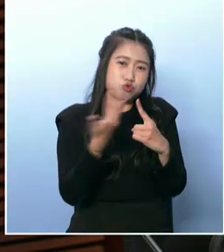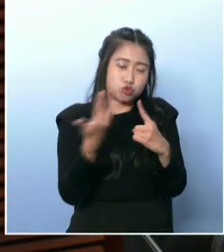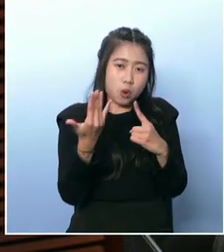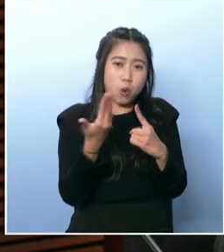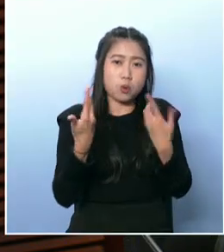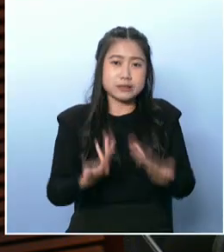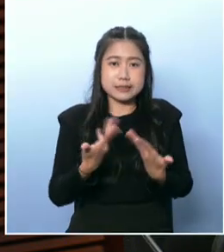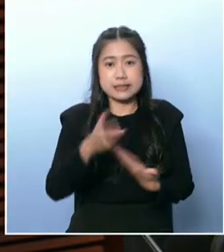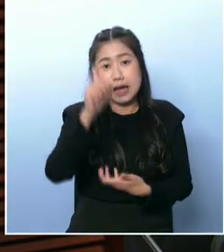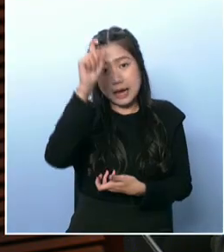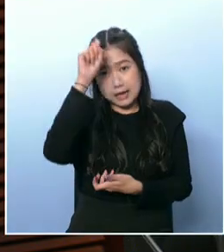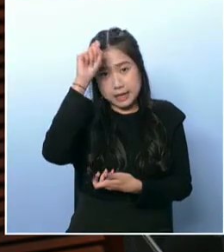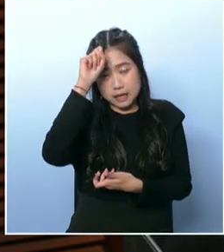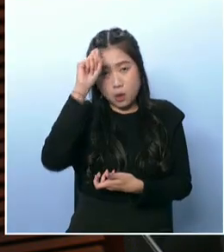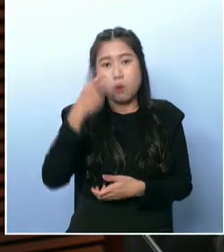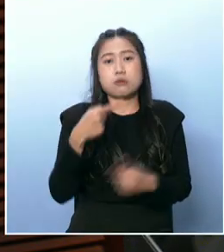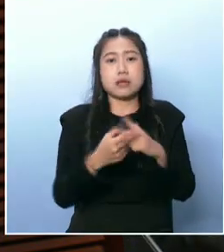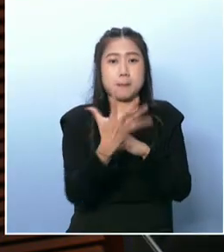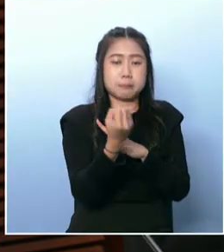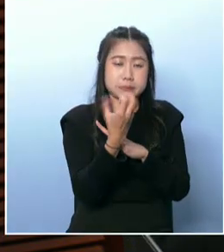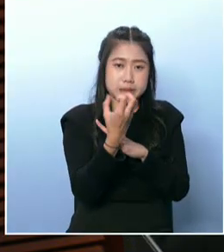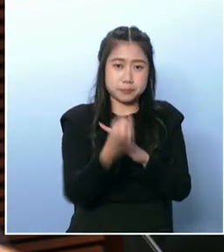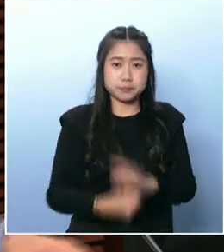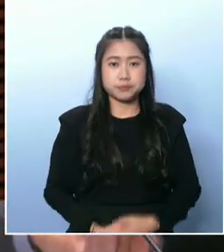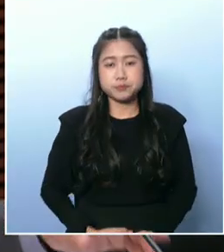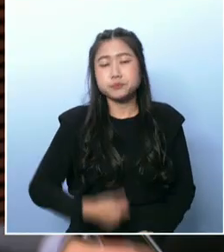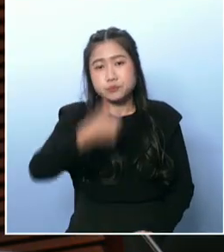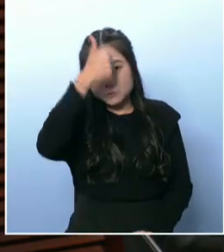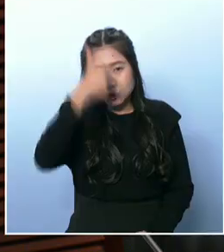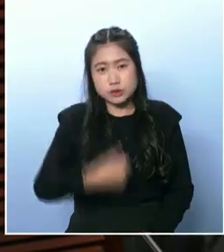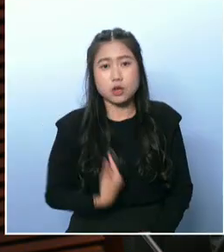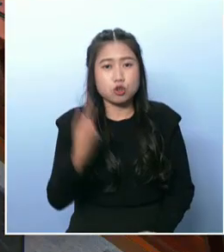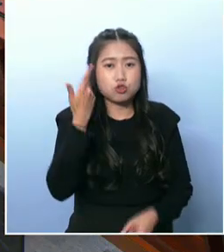the number of such recipients is about 50.